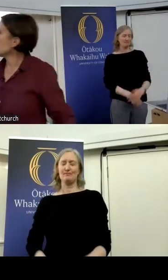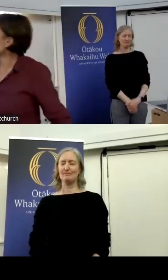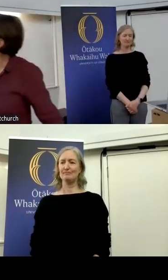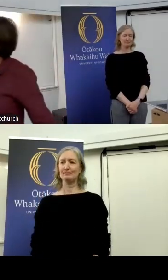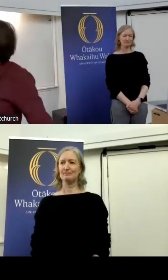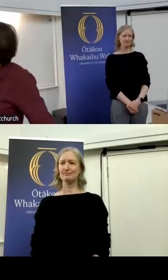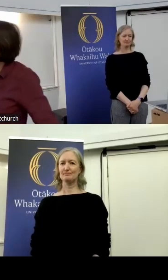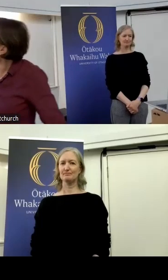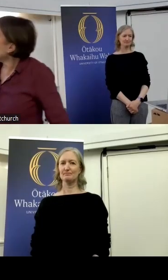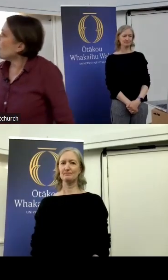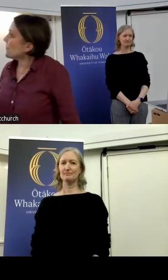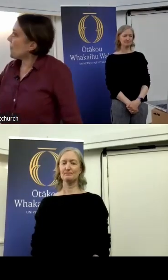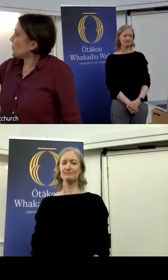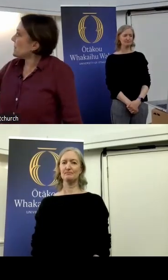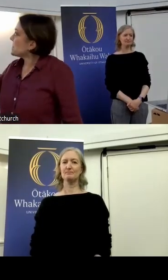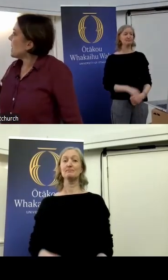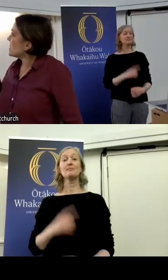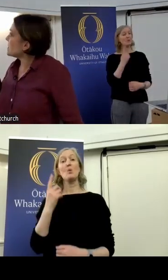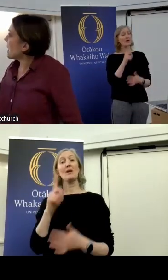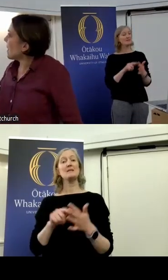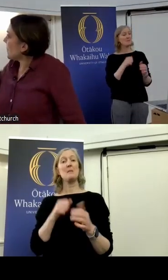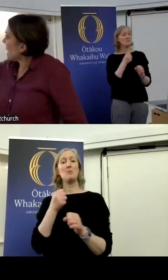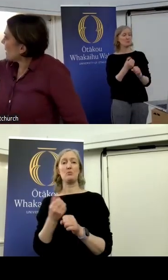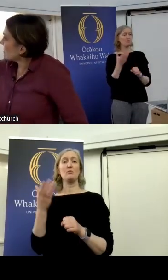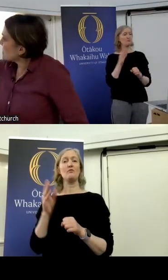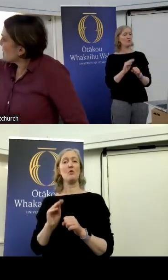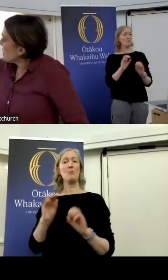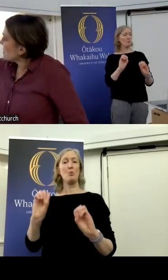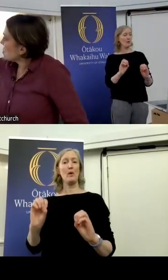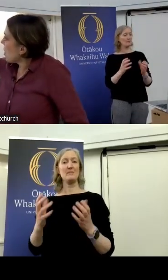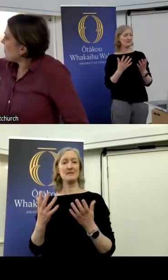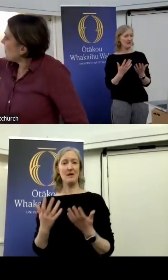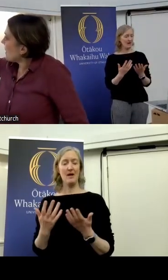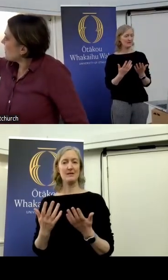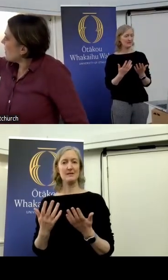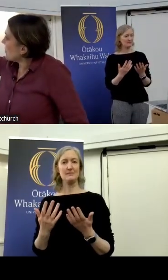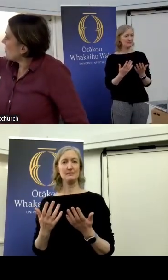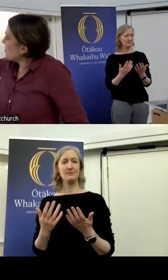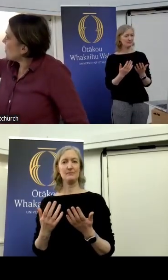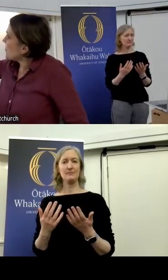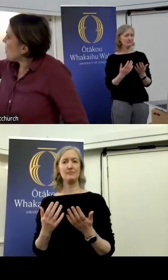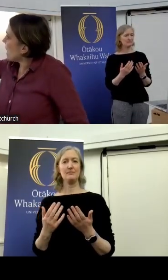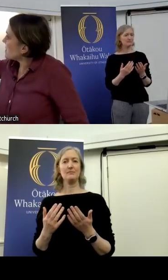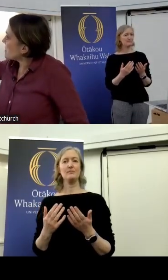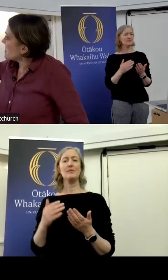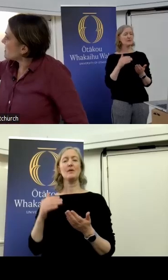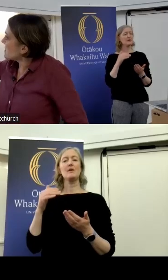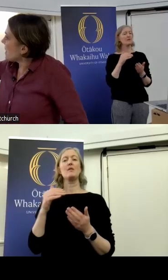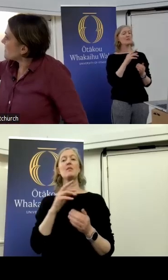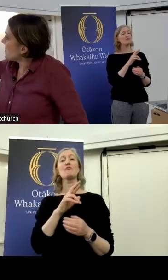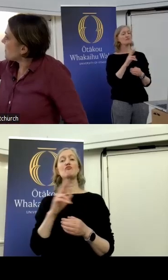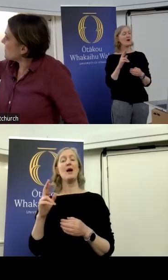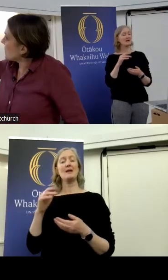Here's an example from the website, and the top, on the bottom right